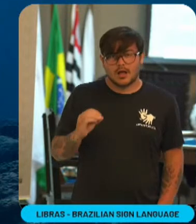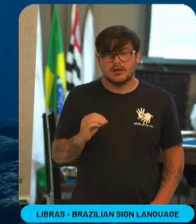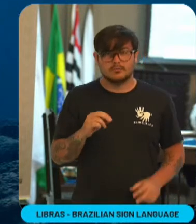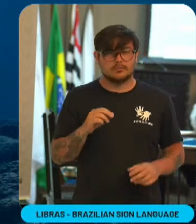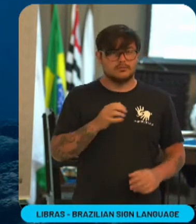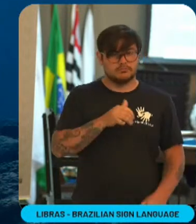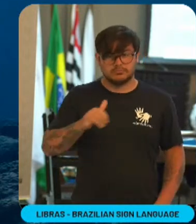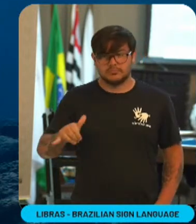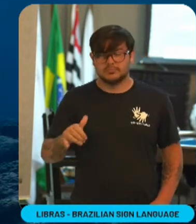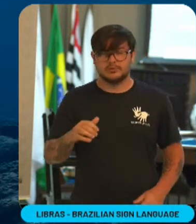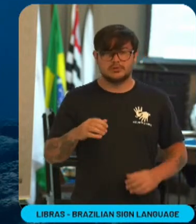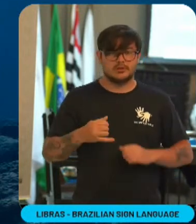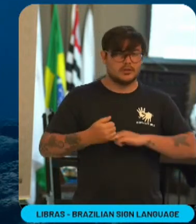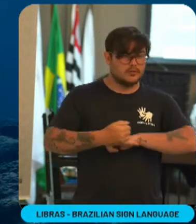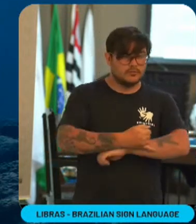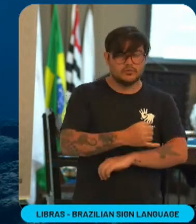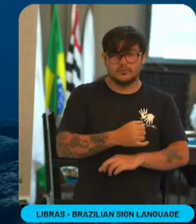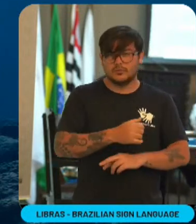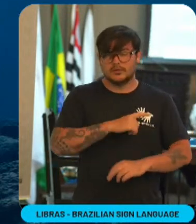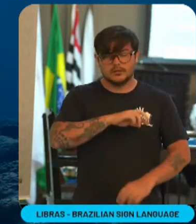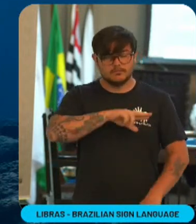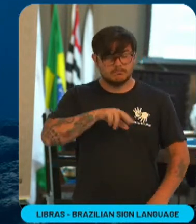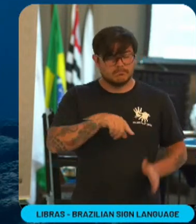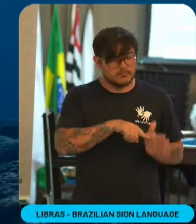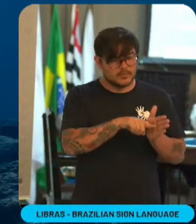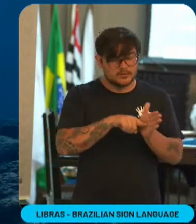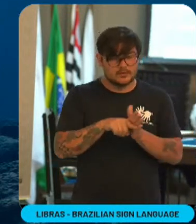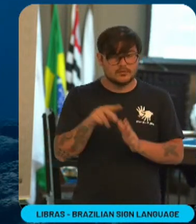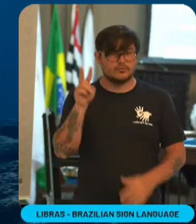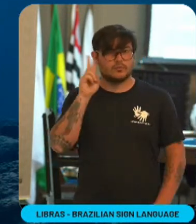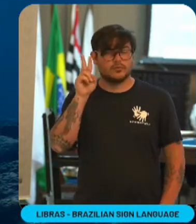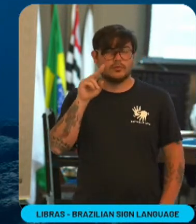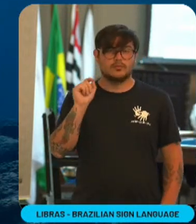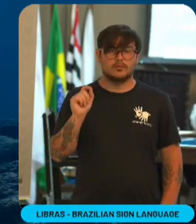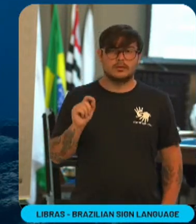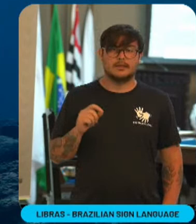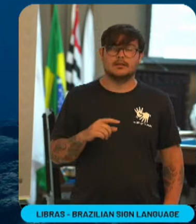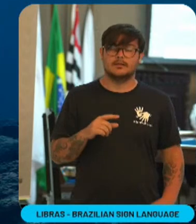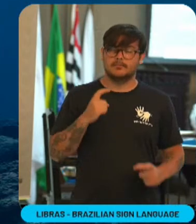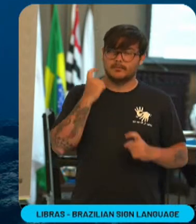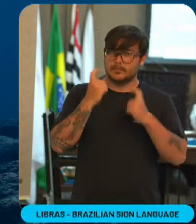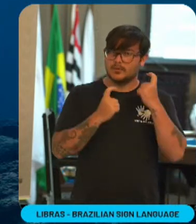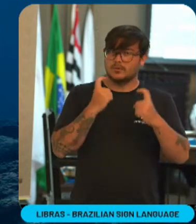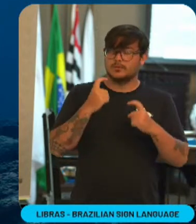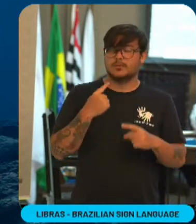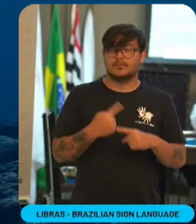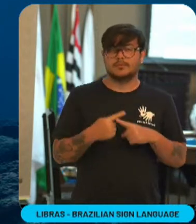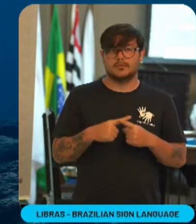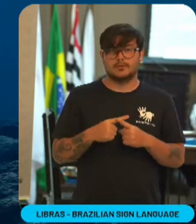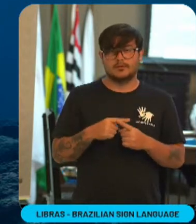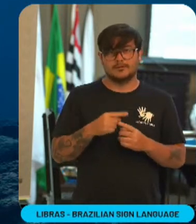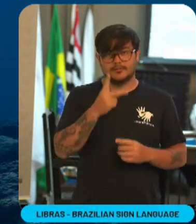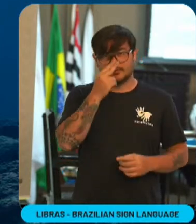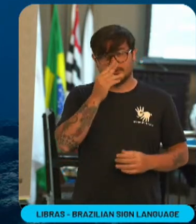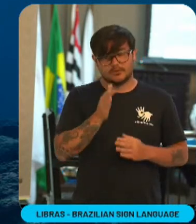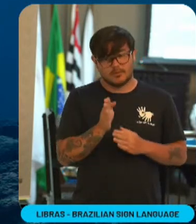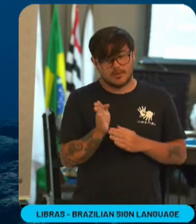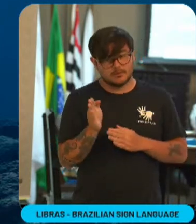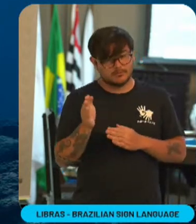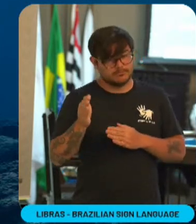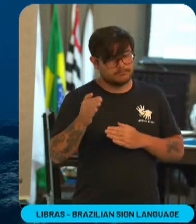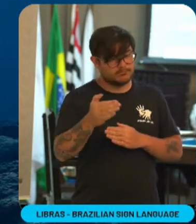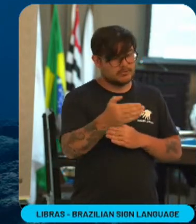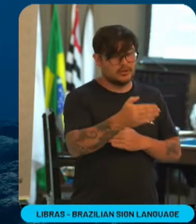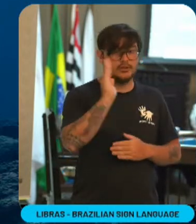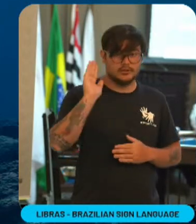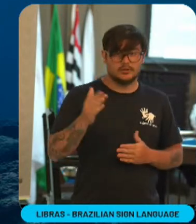it water, energy, infrastructure, agriculture. We have been analyzing a history, and we see a